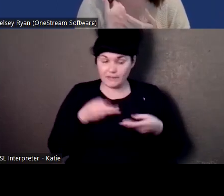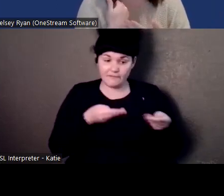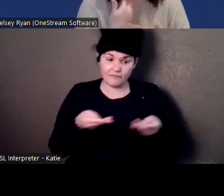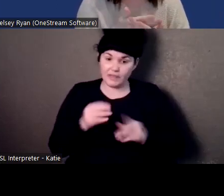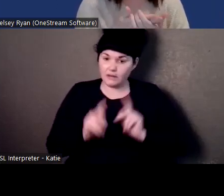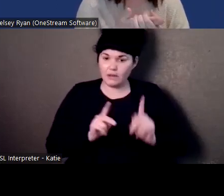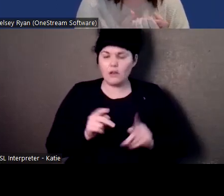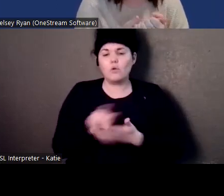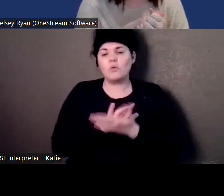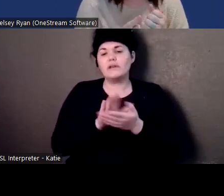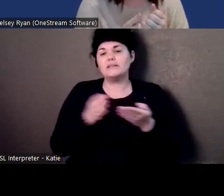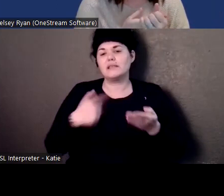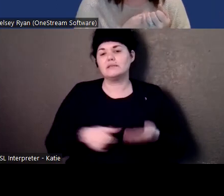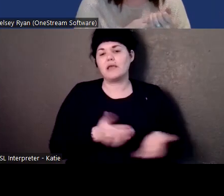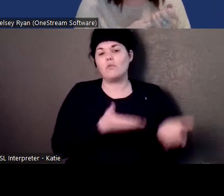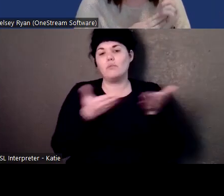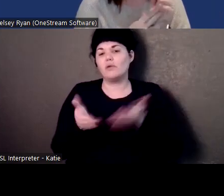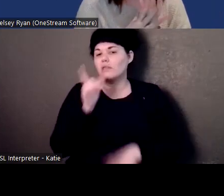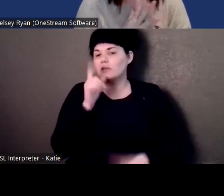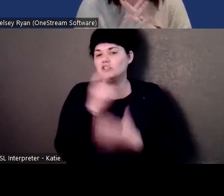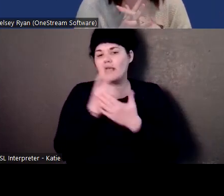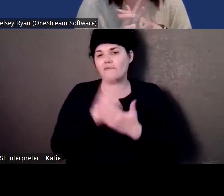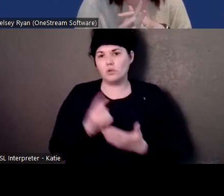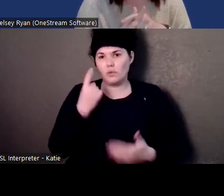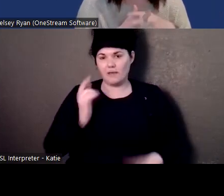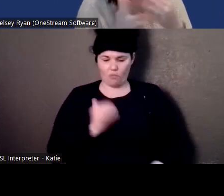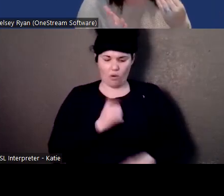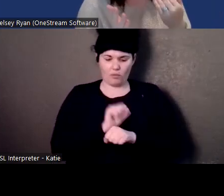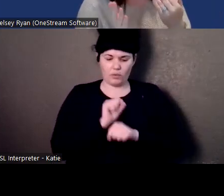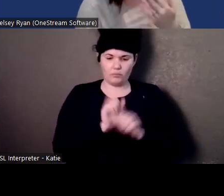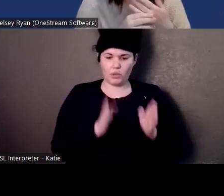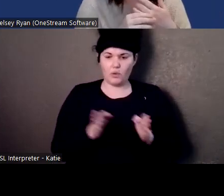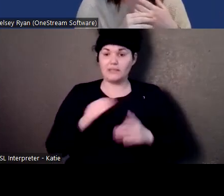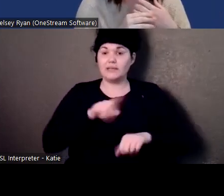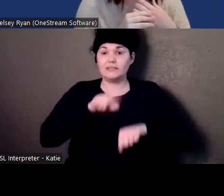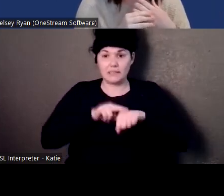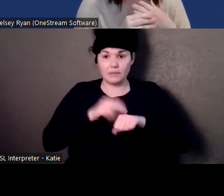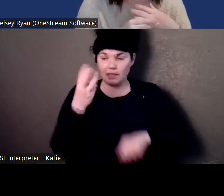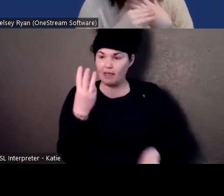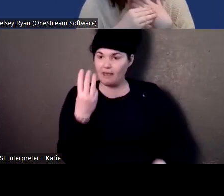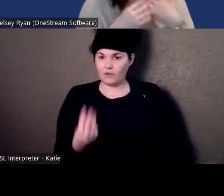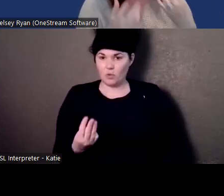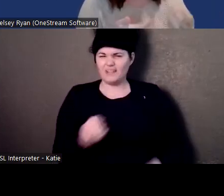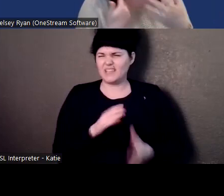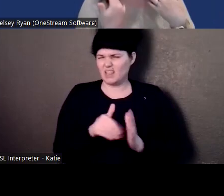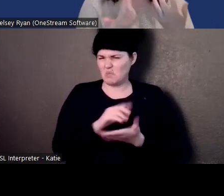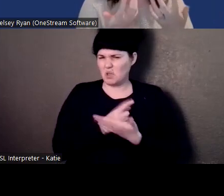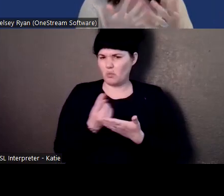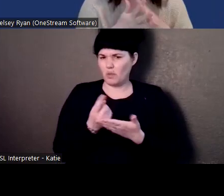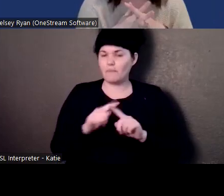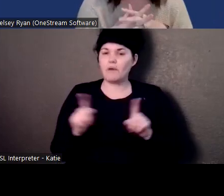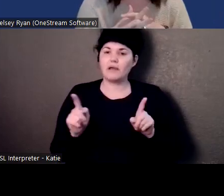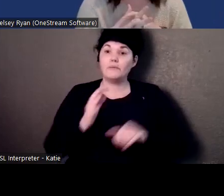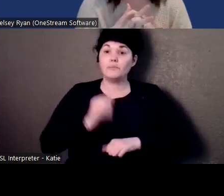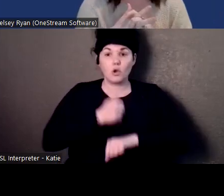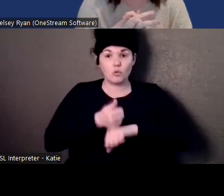things too is we bring lunch in every single week for our employees. Typically every Wednesday, so kind of middle of the week, but arranging that, making